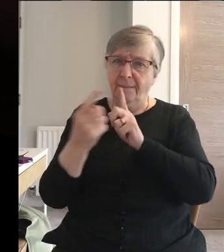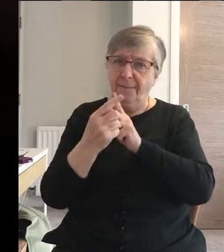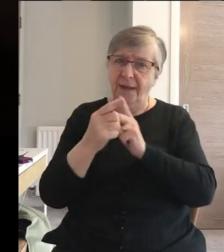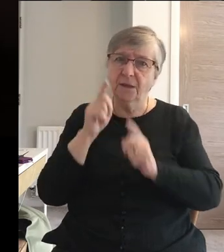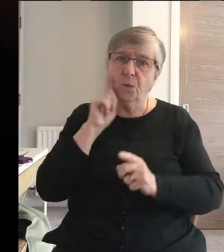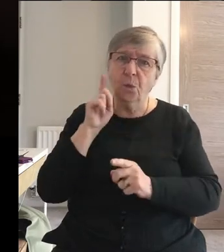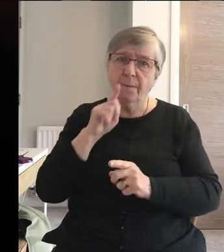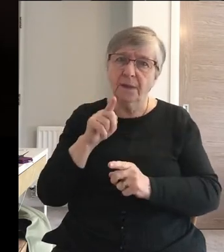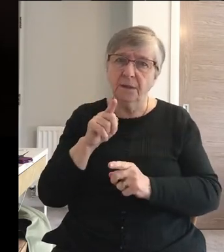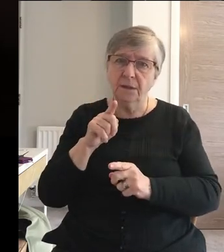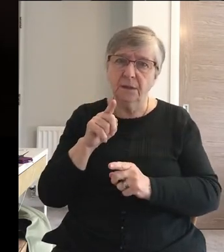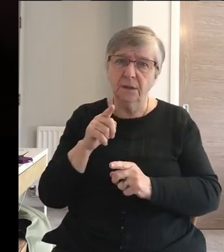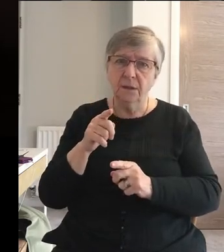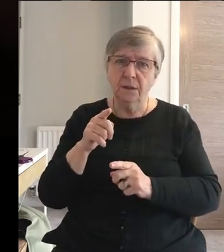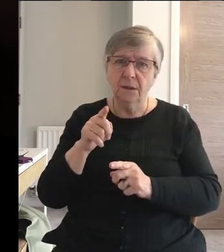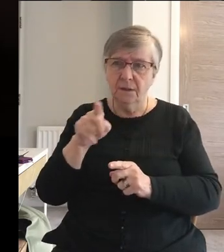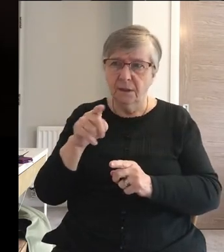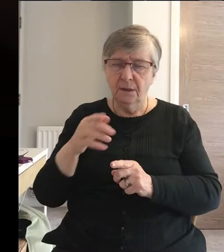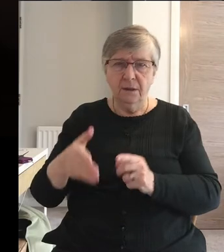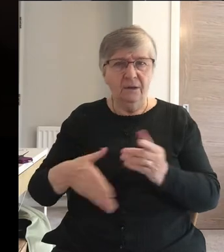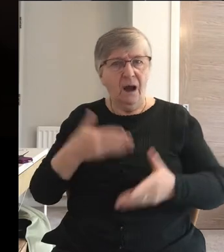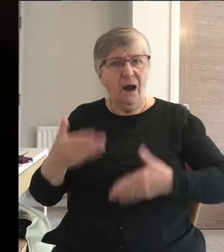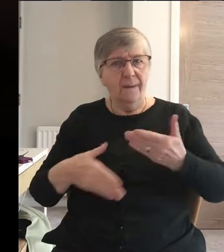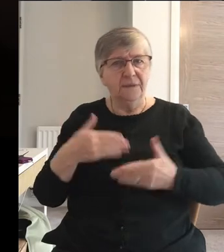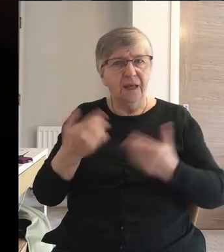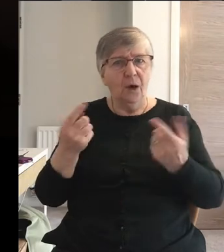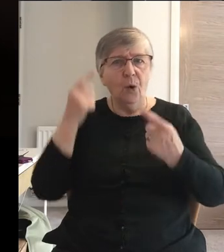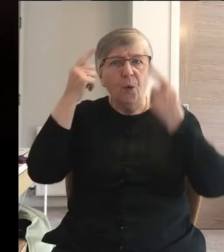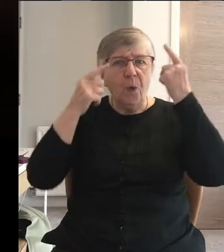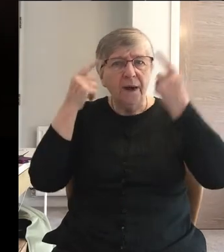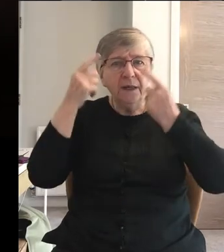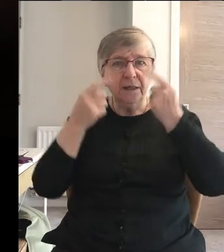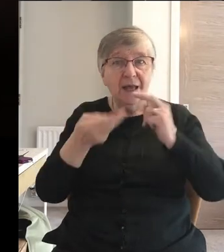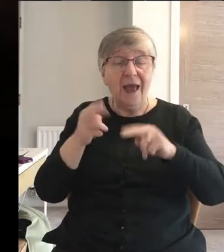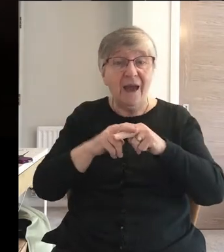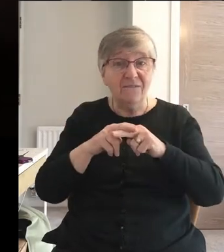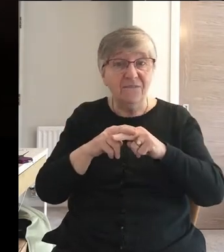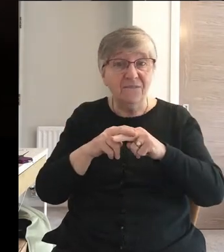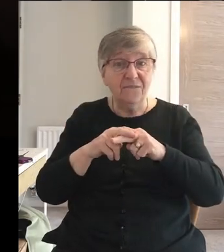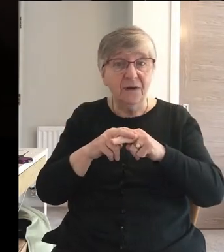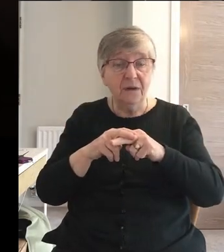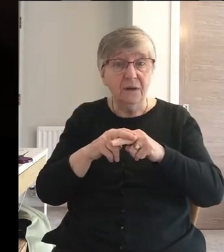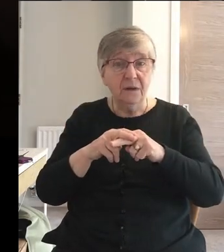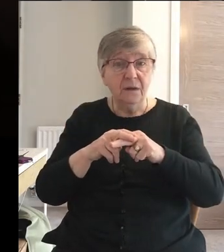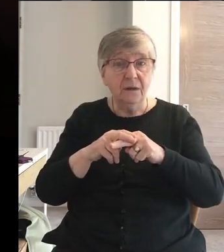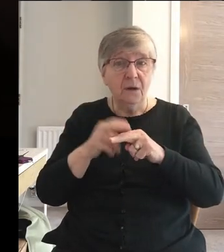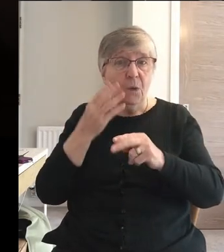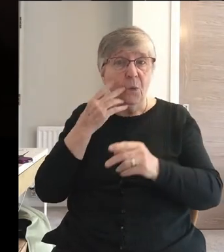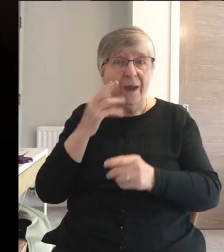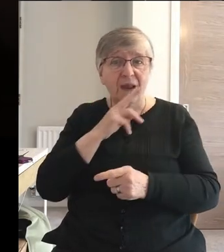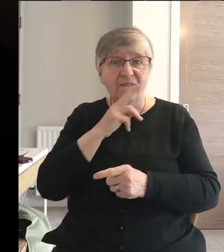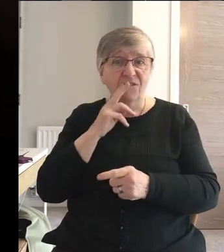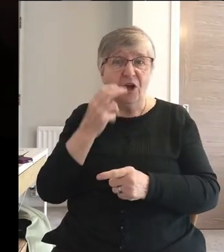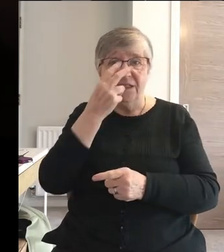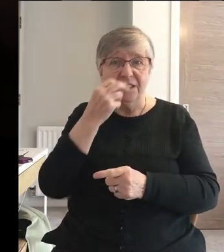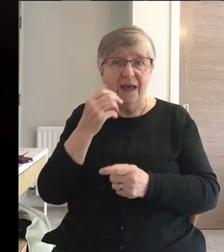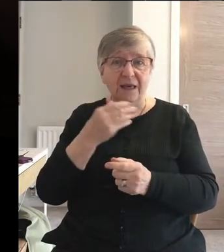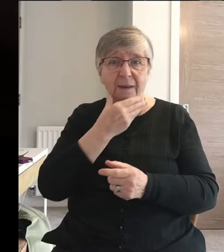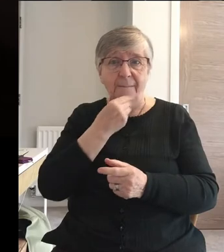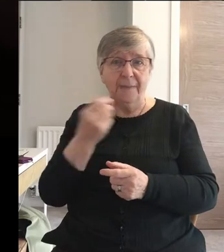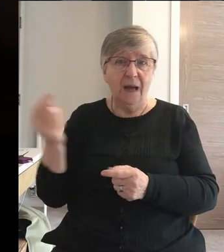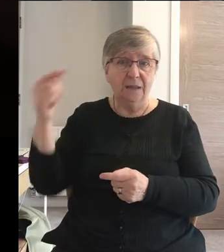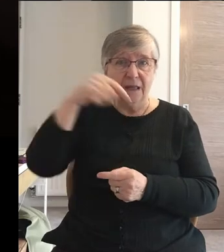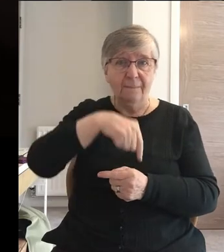who were very upset or a bit worried at least if they didn't get hit by their man on a Friday night.